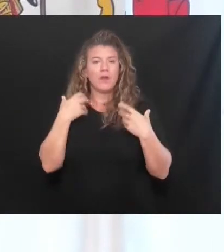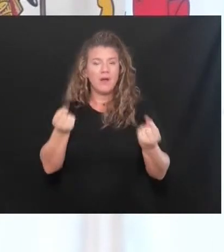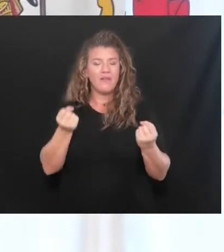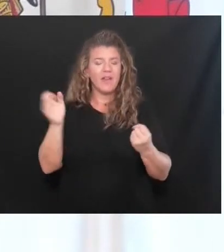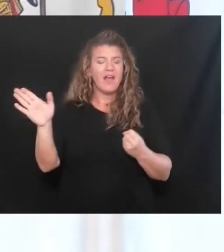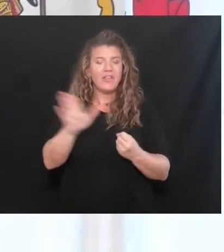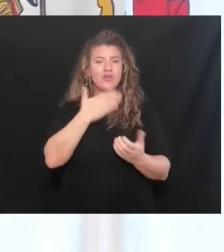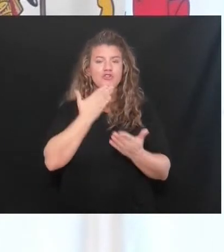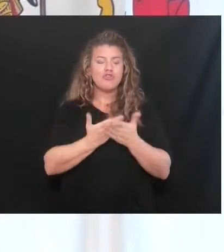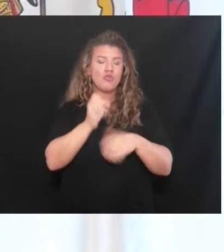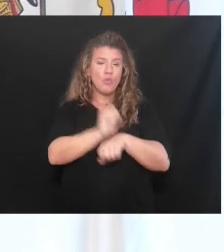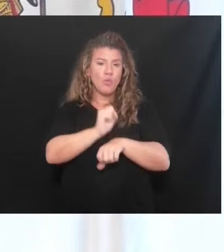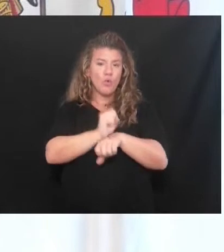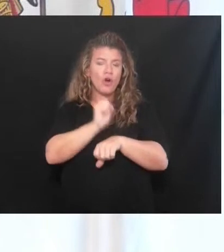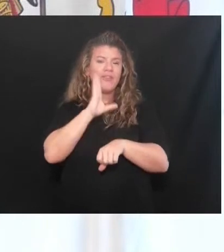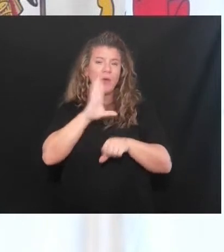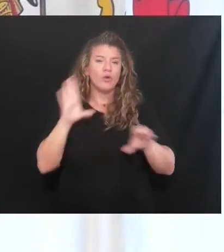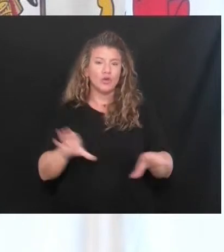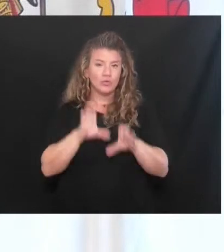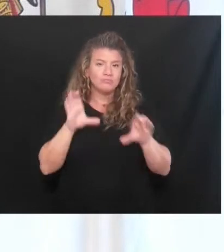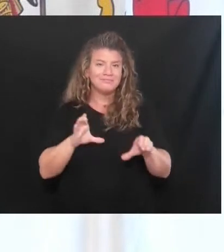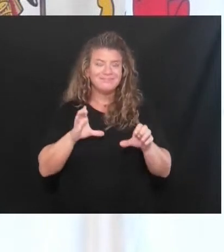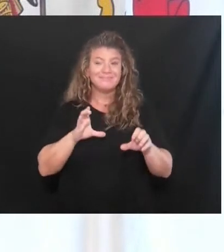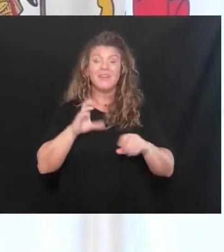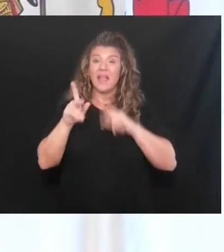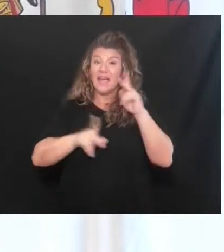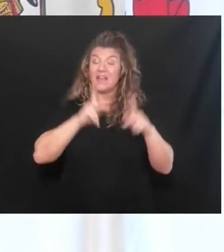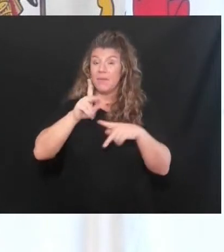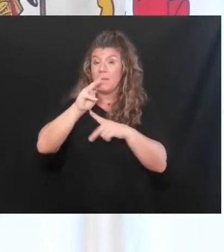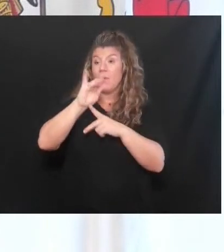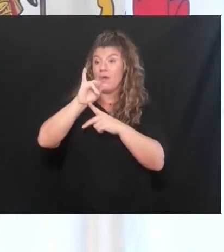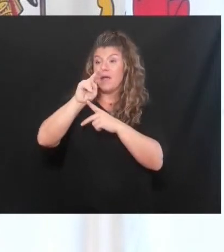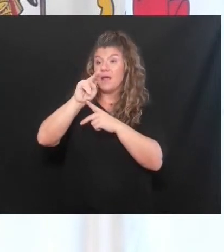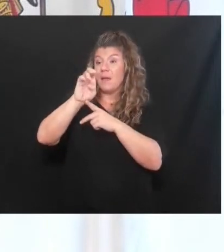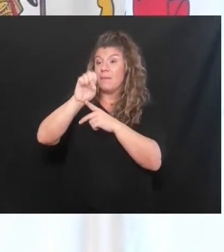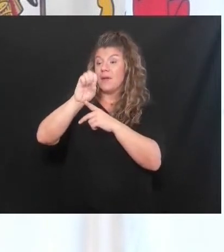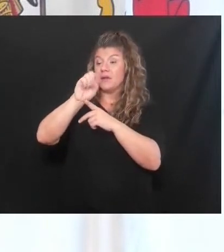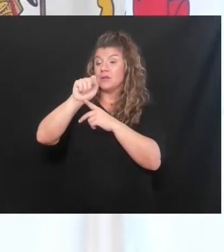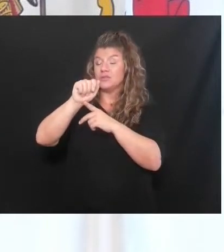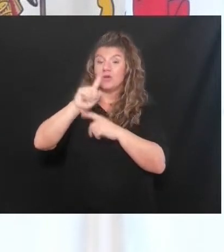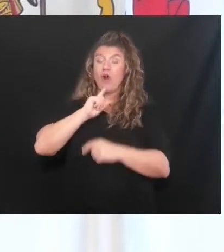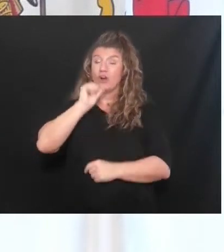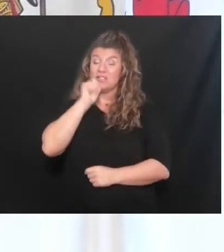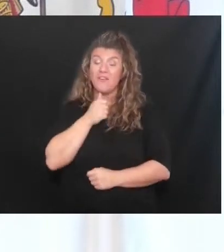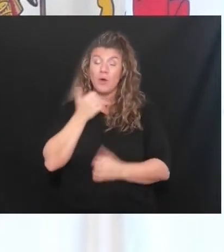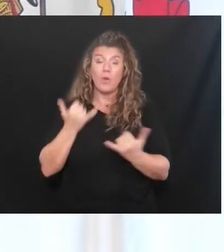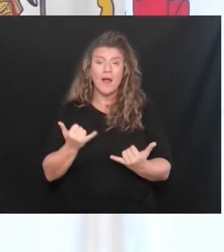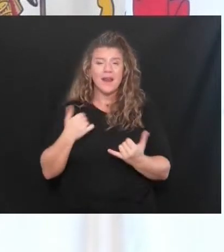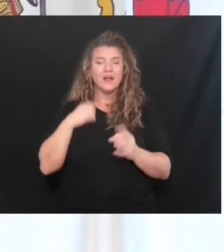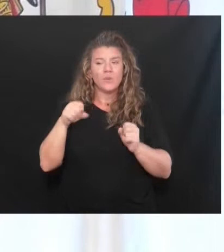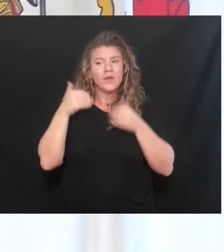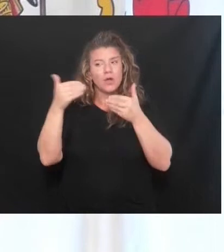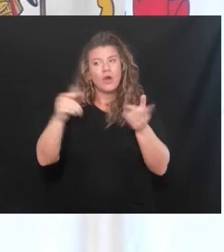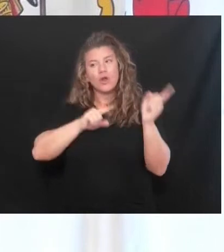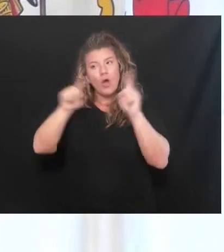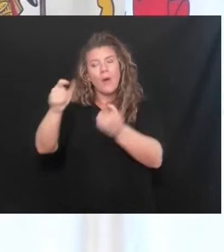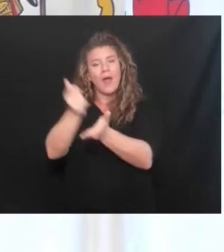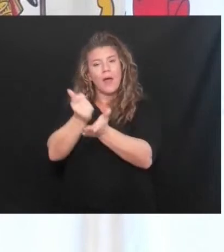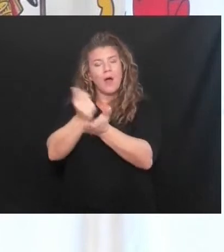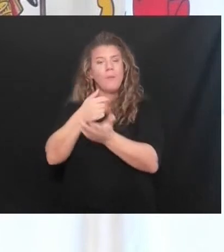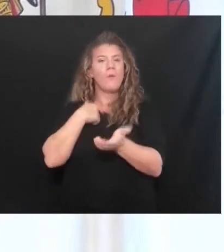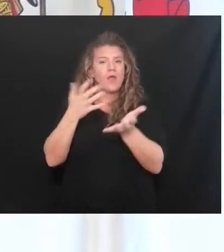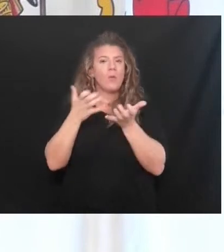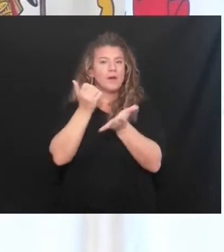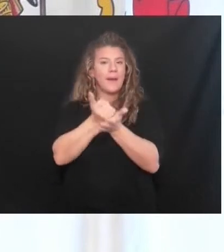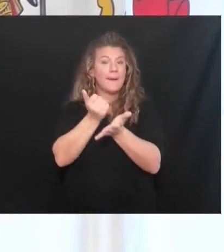work that they do, and the people up in Minnesota, northern Minnesota, are really suffering right now. So if we can go help, we want to try to go